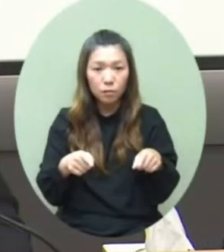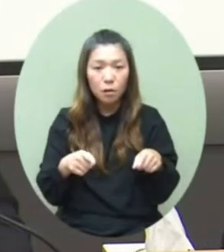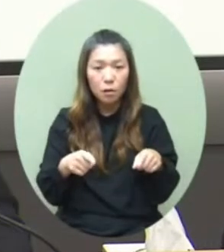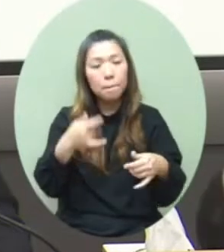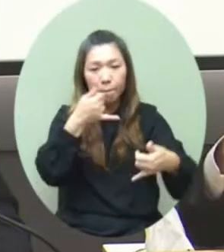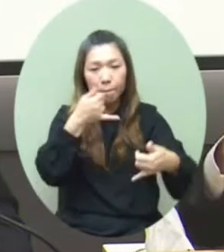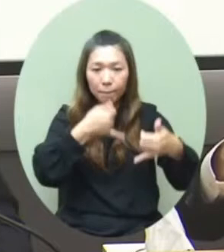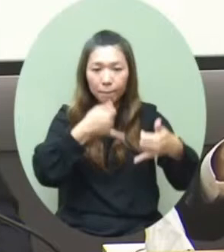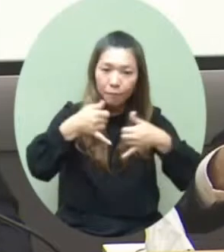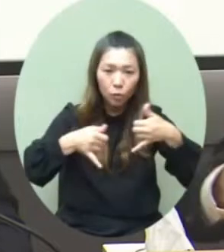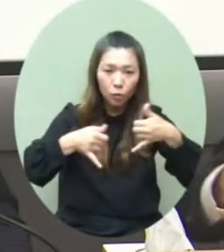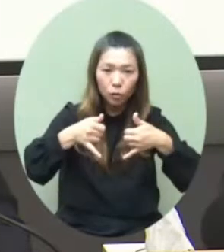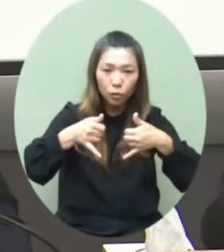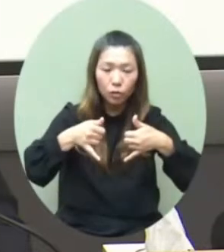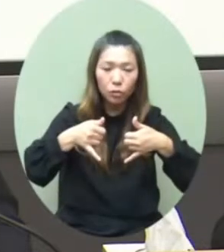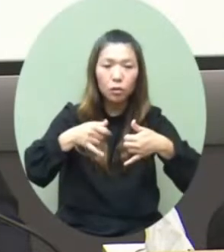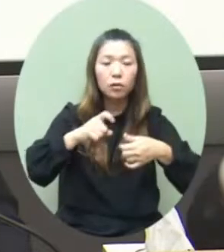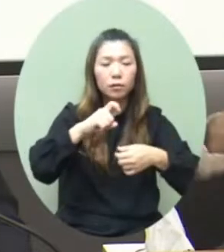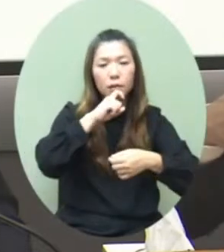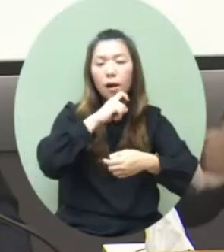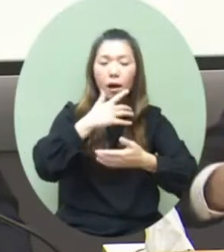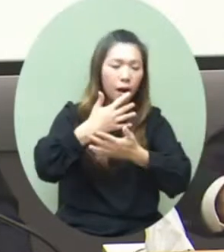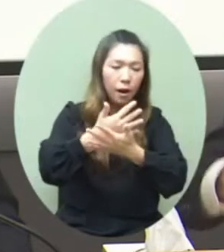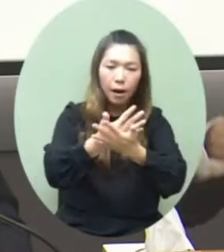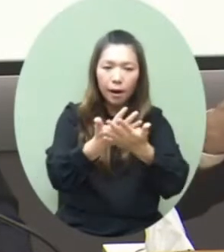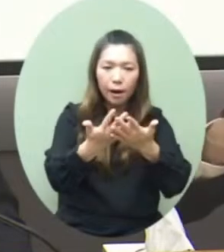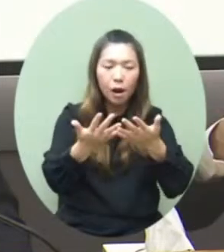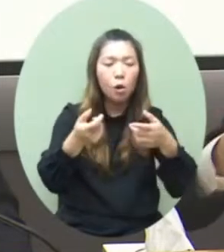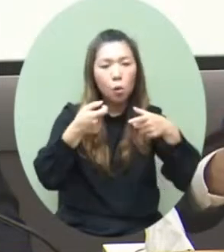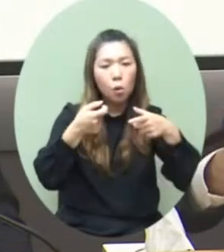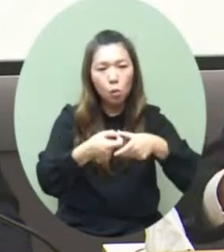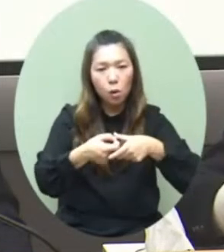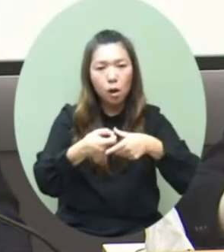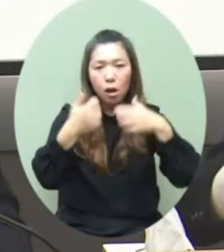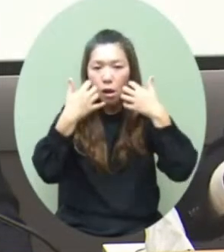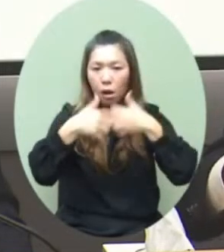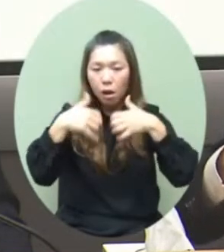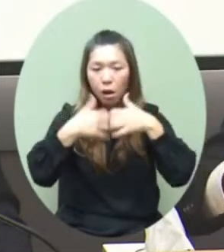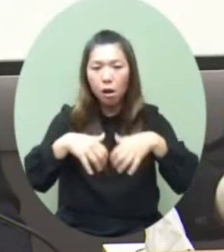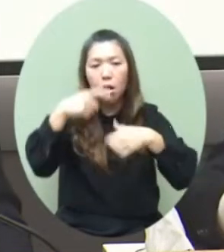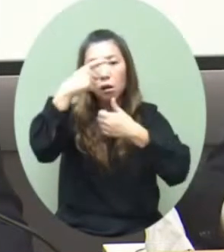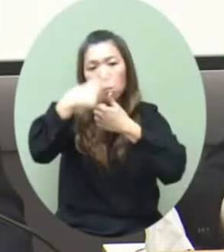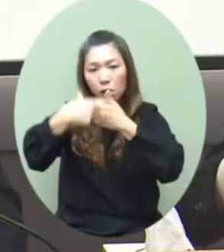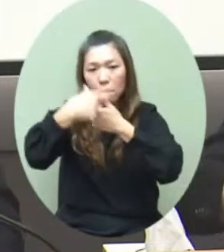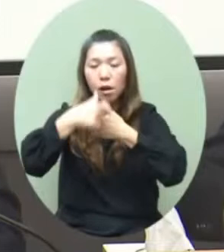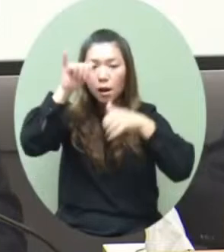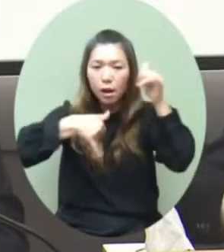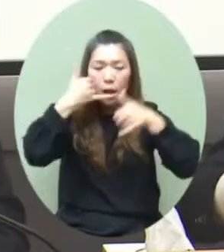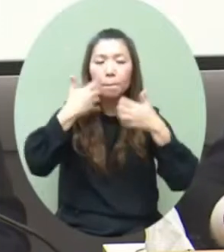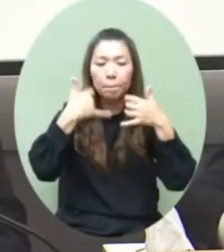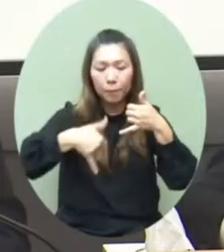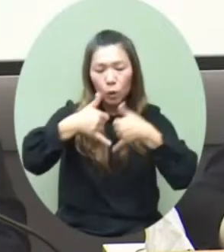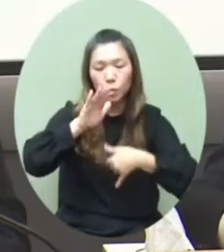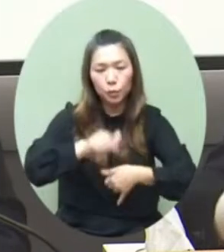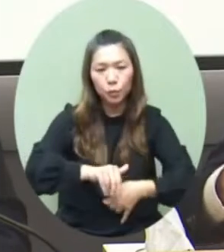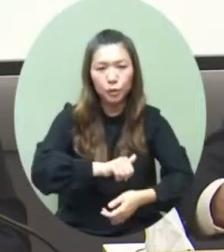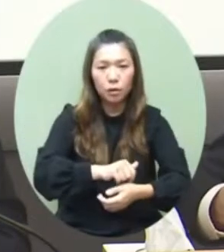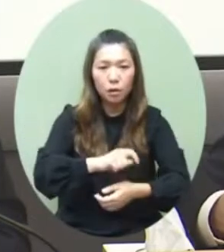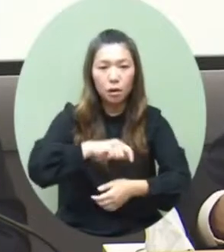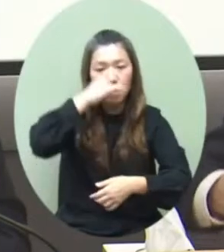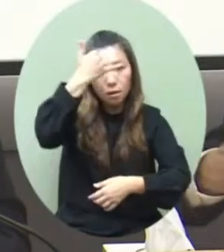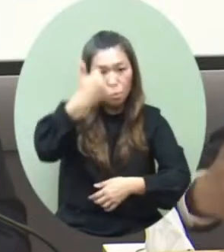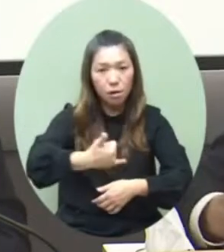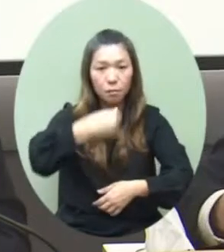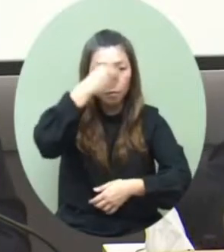or artist groups will be ongoing from 6 o'clock until 11 o'clock every weekend, so on Saturdays and Sundays.